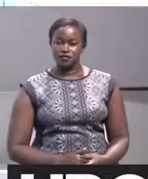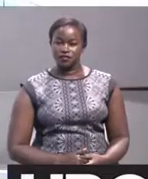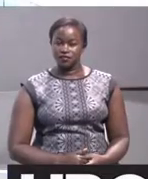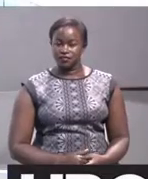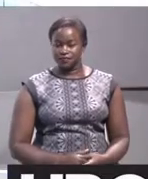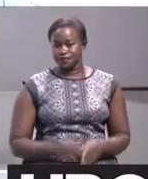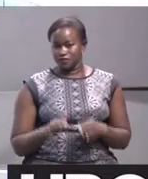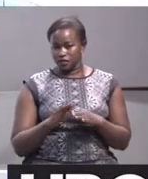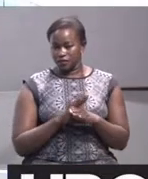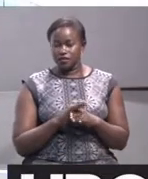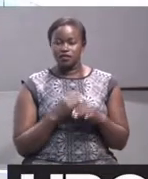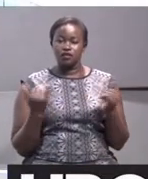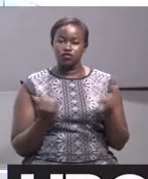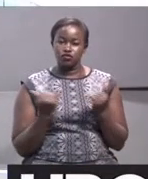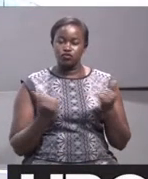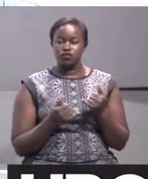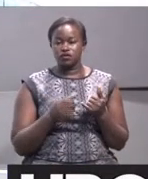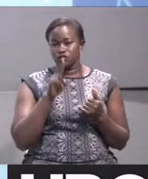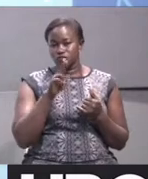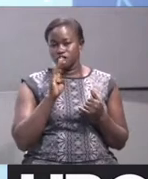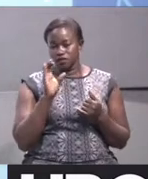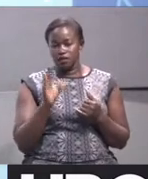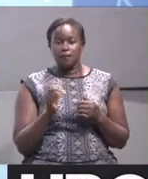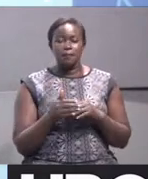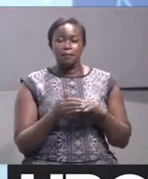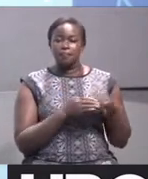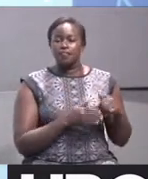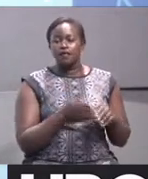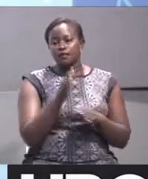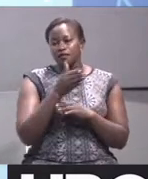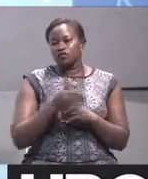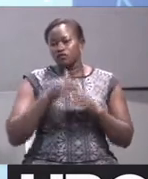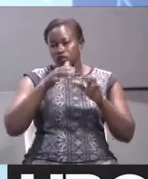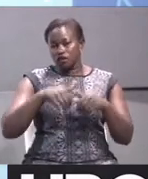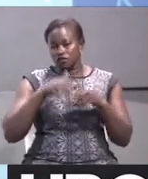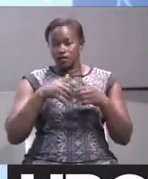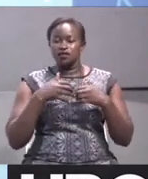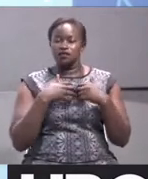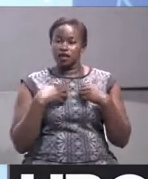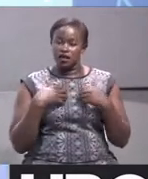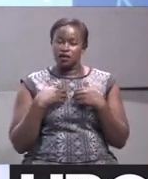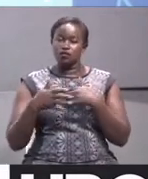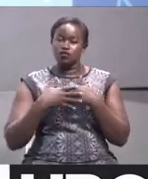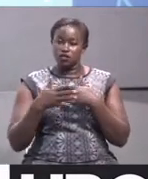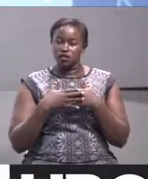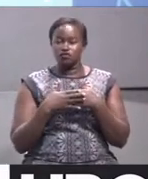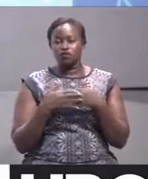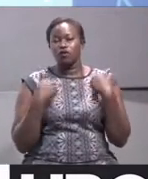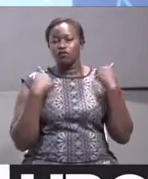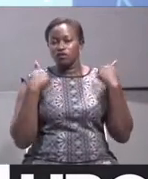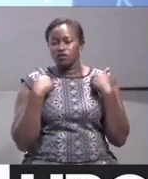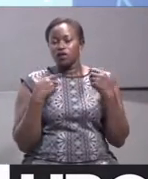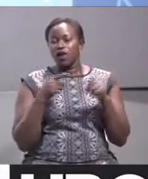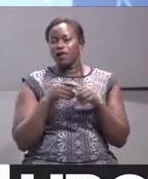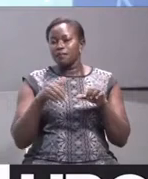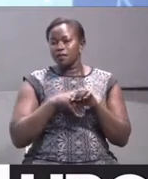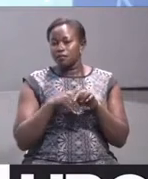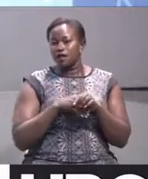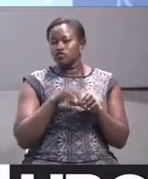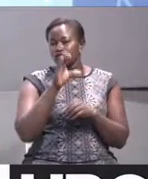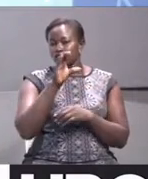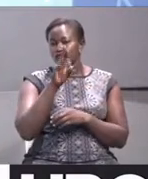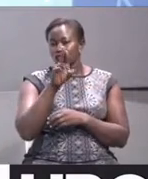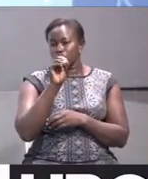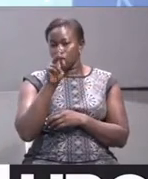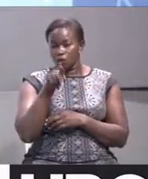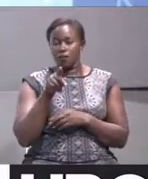UBC Business News Tonight. Minister of Agriculture, Animal Industry and Fisheries officials and members of the Crop Life Uganda